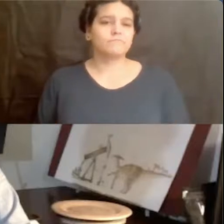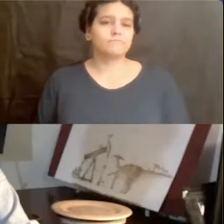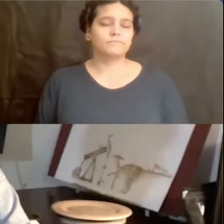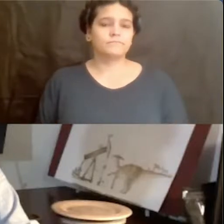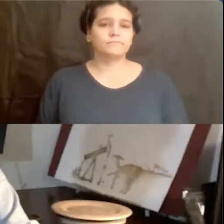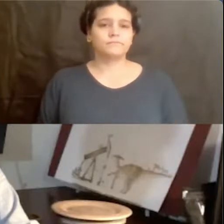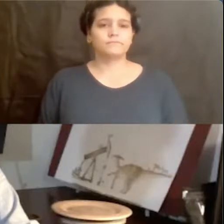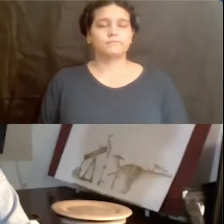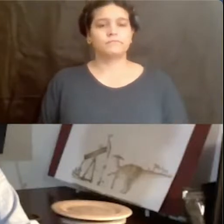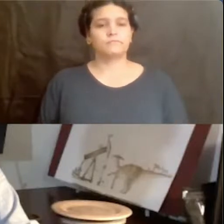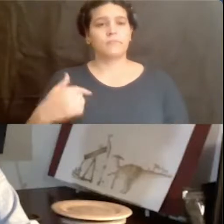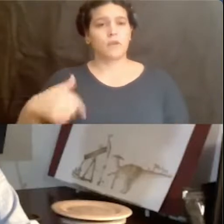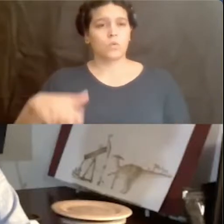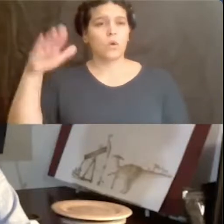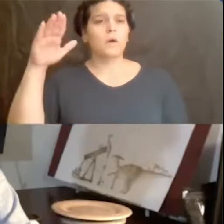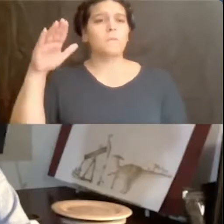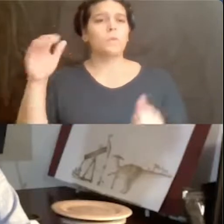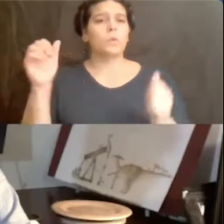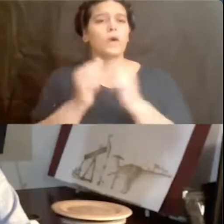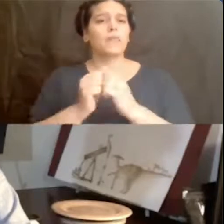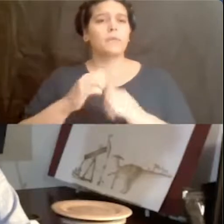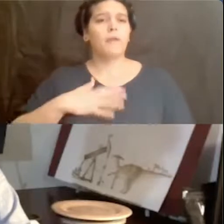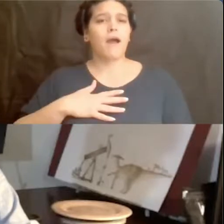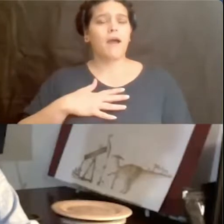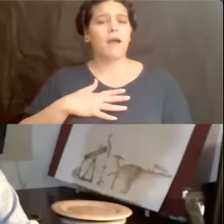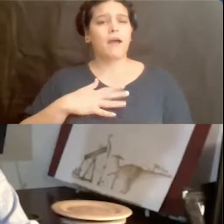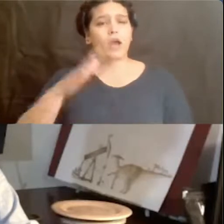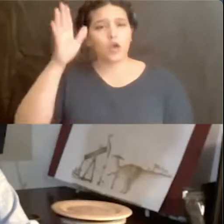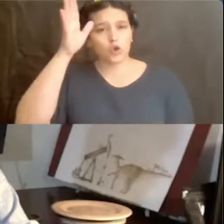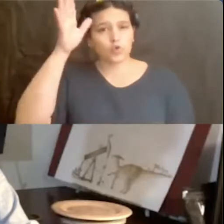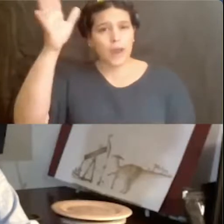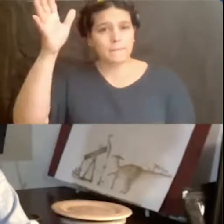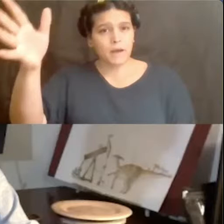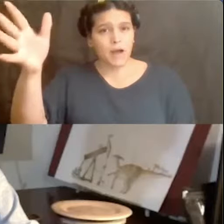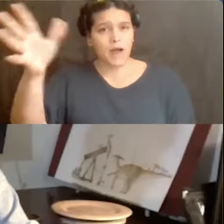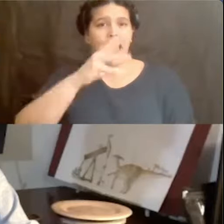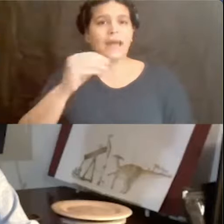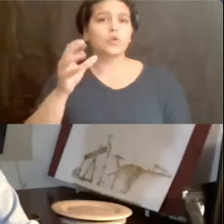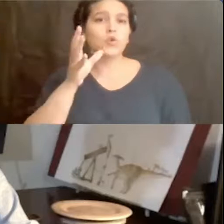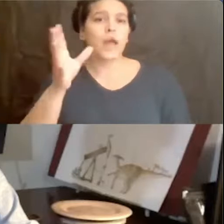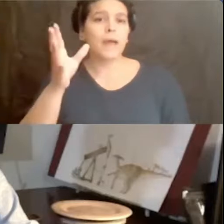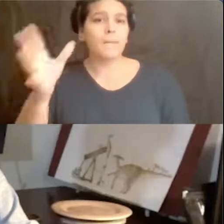I grew up with my grandpa and my grandma.